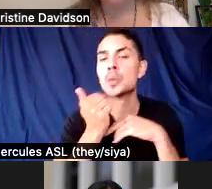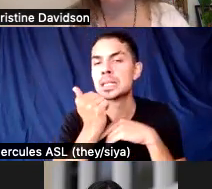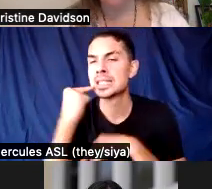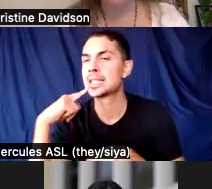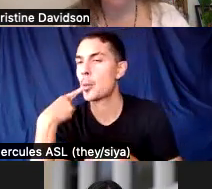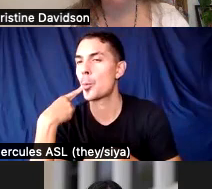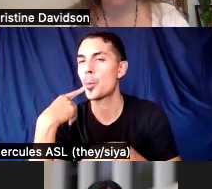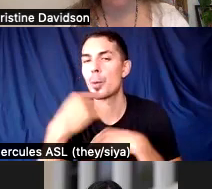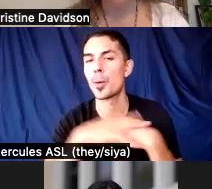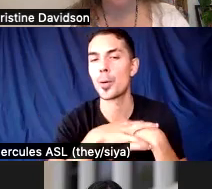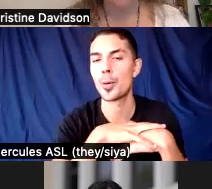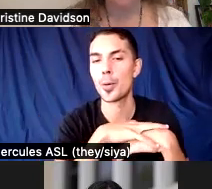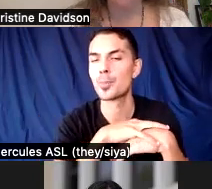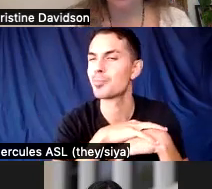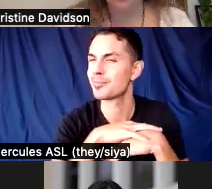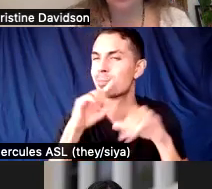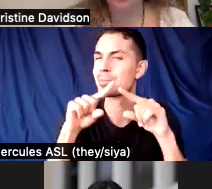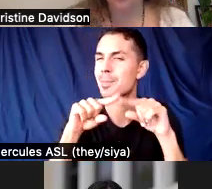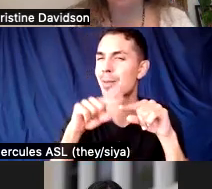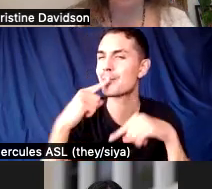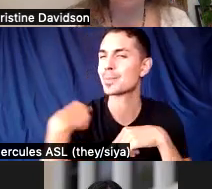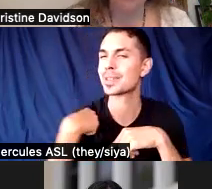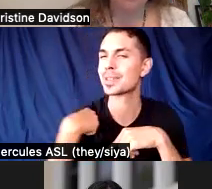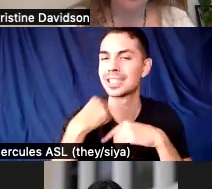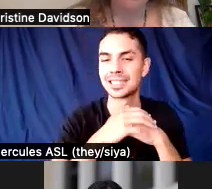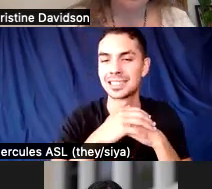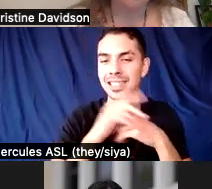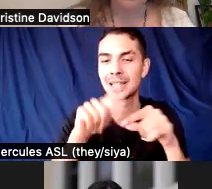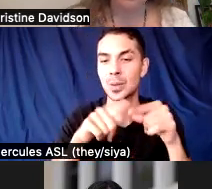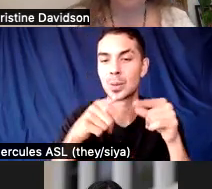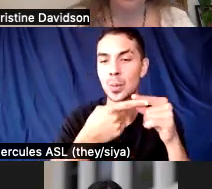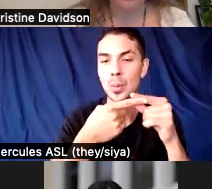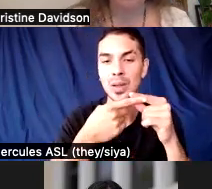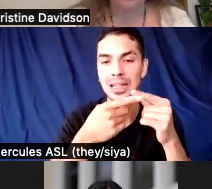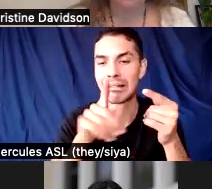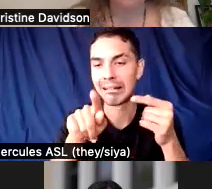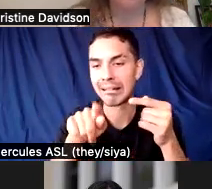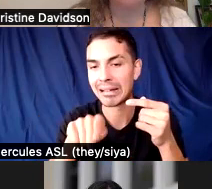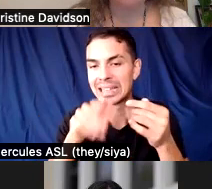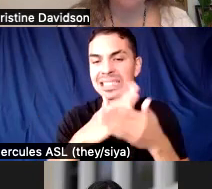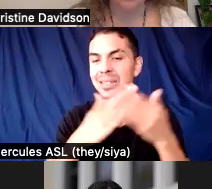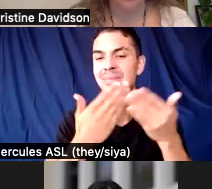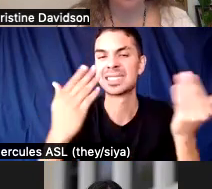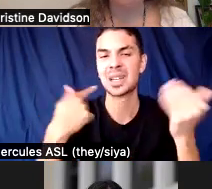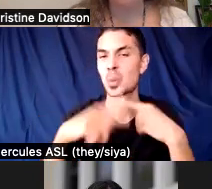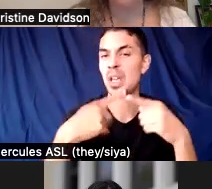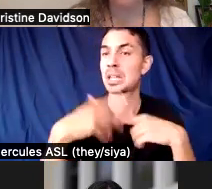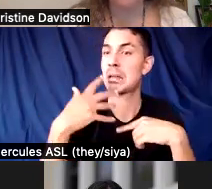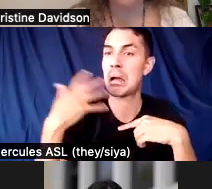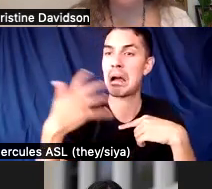It depends for me. And then when it's hot out, there's some things I don't want to eat when it's too hot.